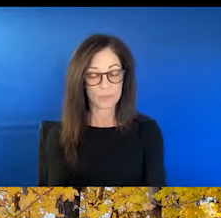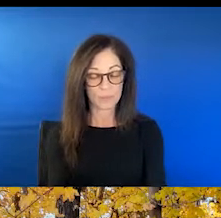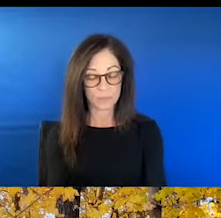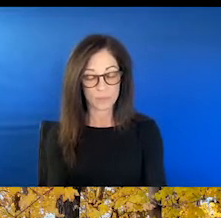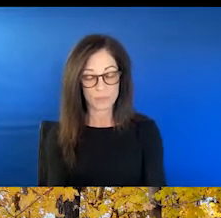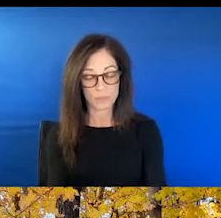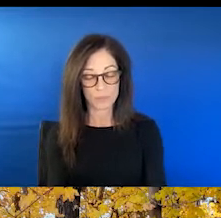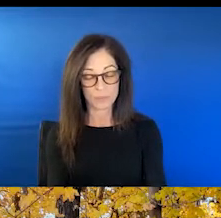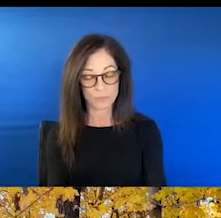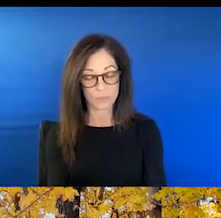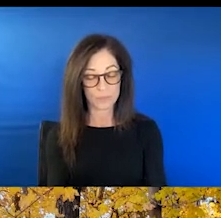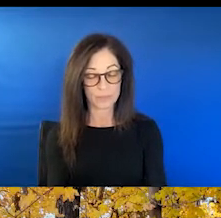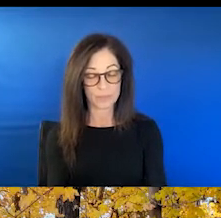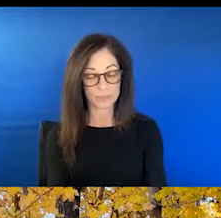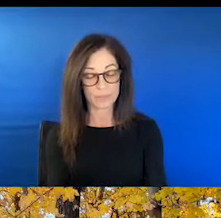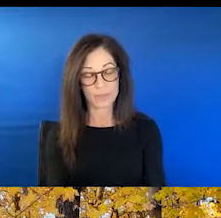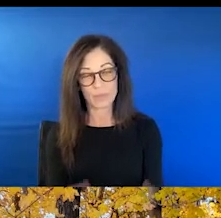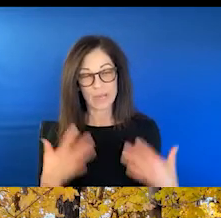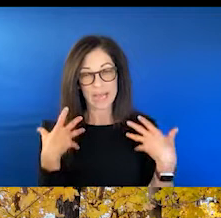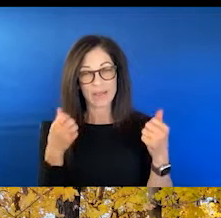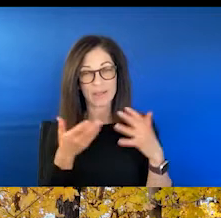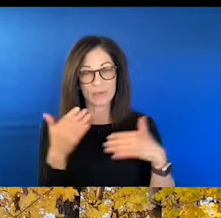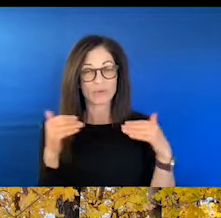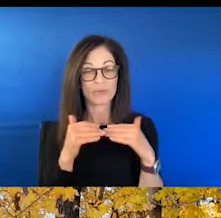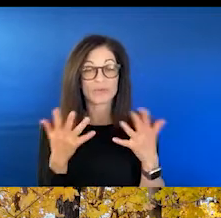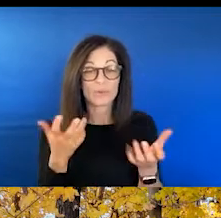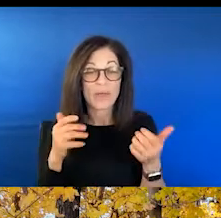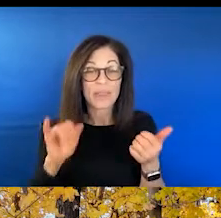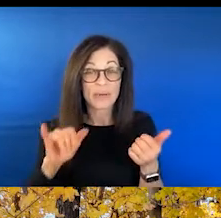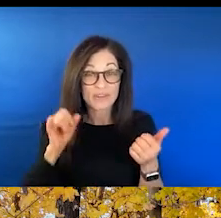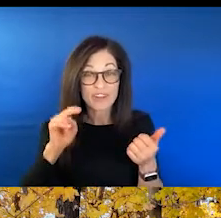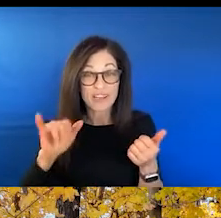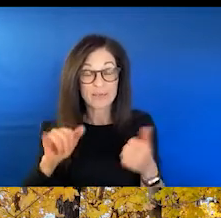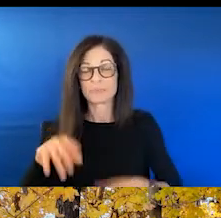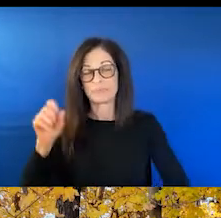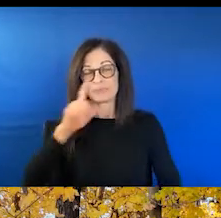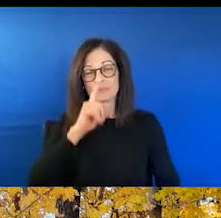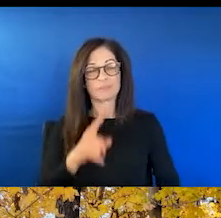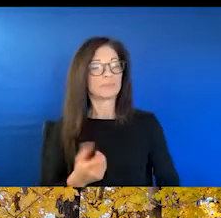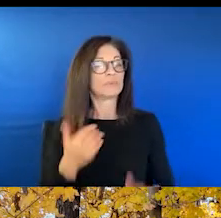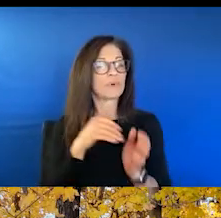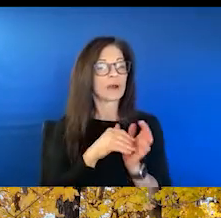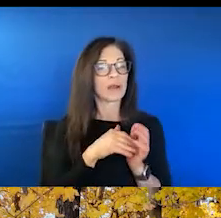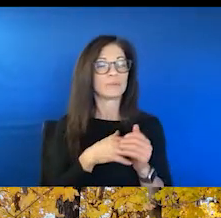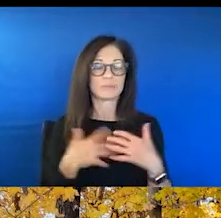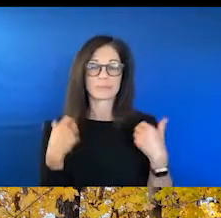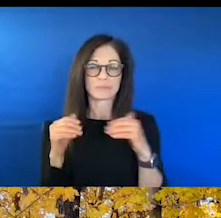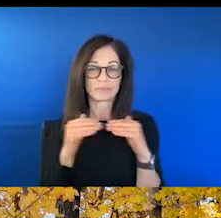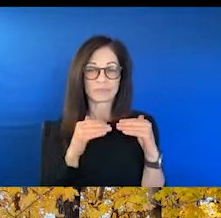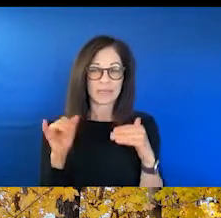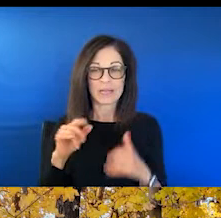Jenny, you want to take that one? Sure. So healing through justice is, again, as Raul mentioned and Dr. Walkup